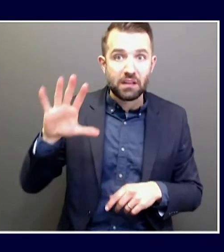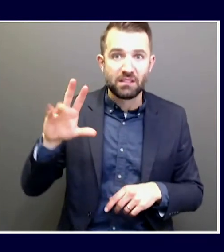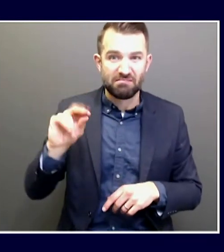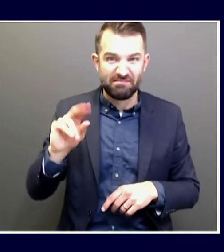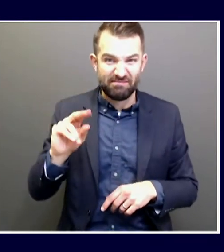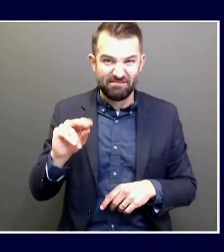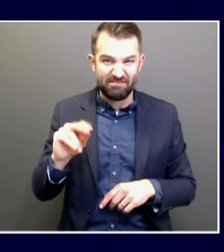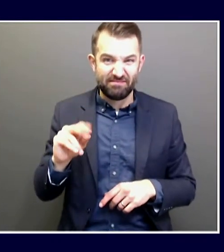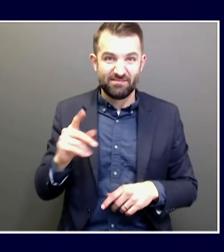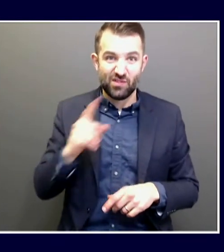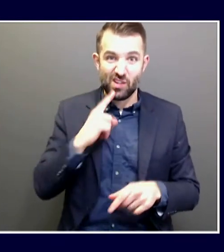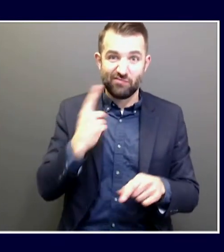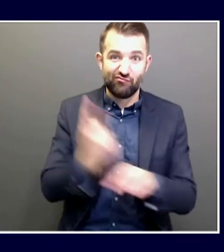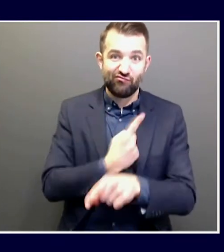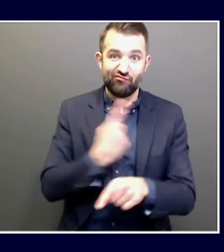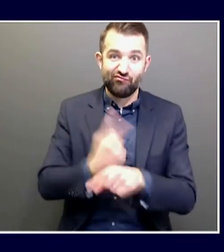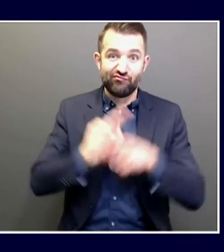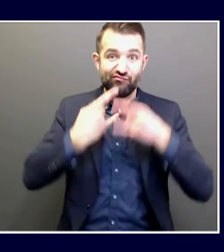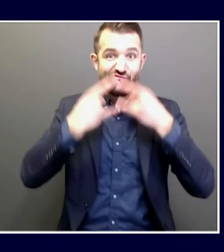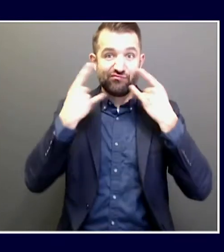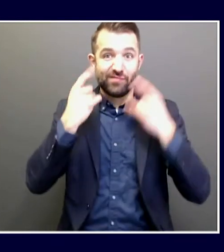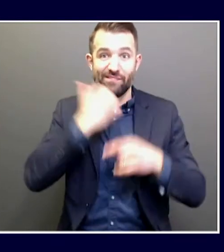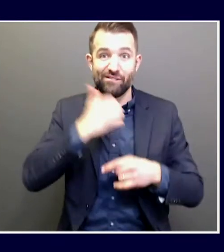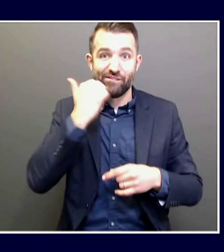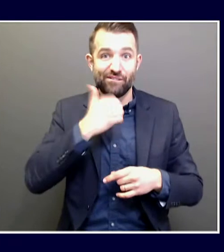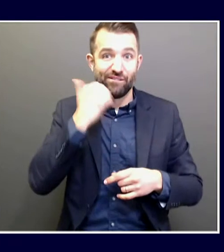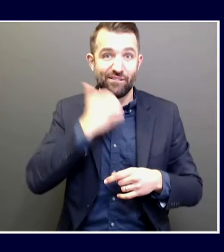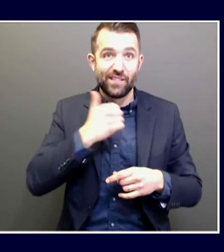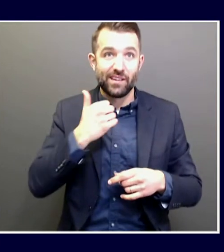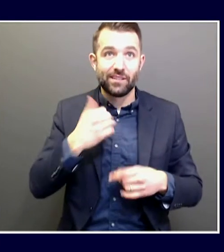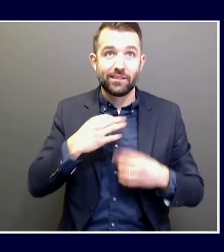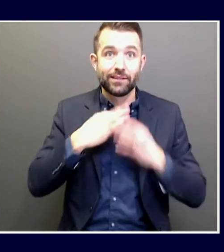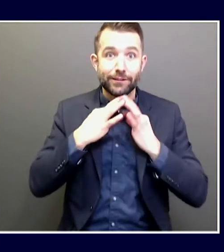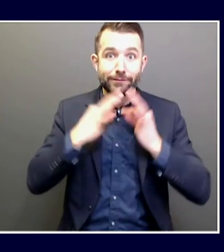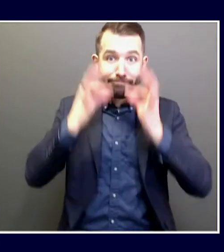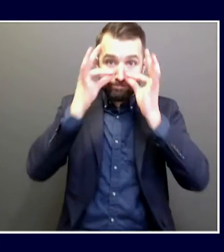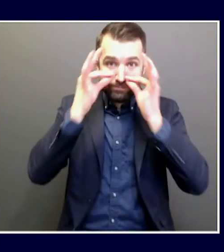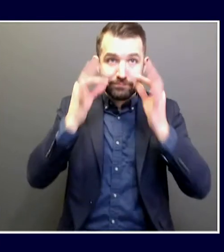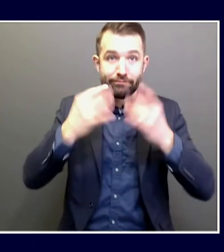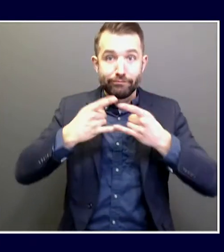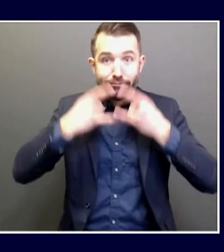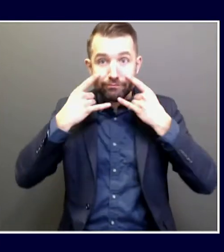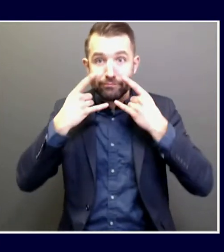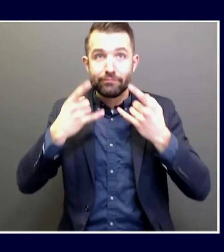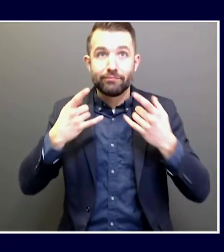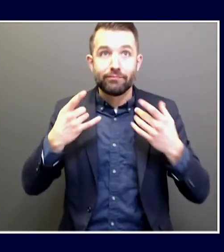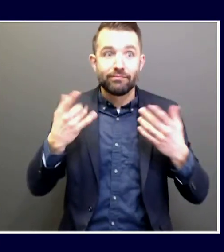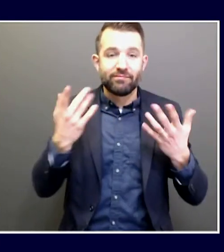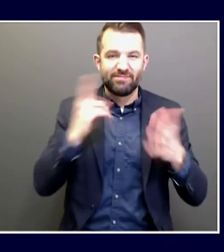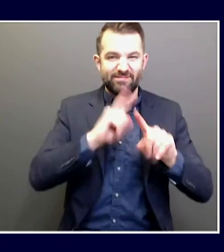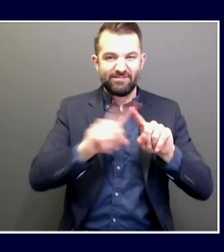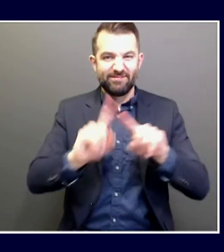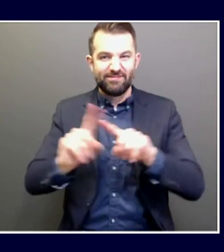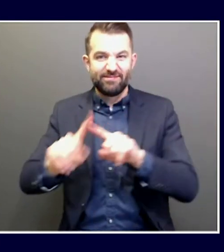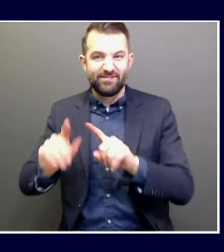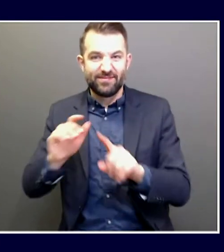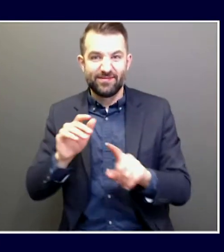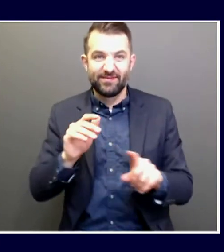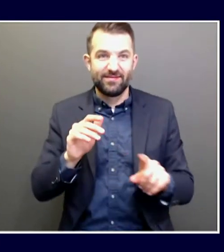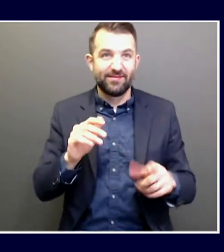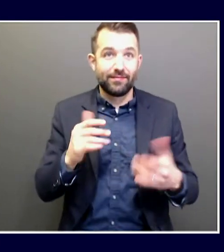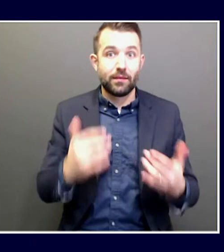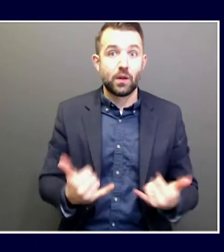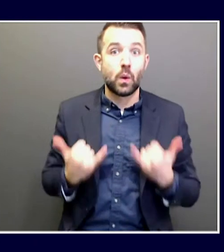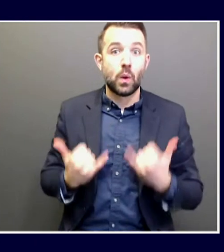standard everyday face coverings. So David, could there be more transmission in the classroom? It's a possibility in light of Omicron's